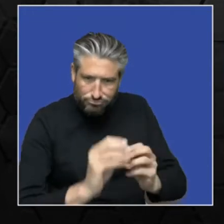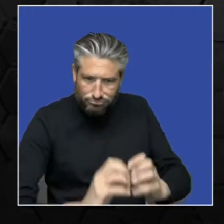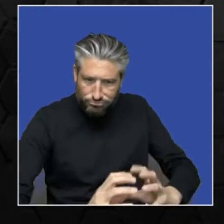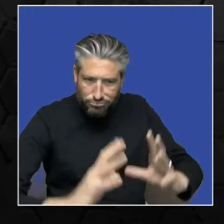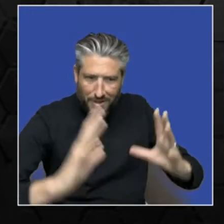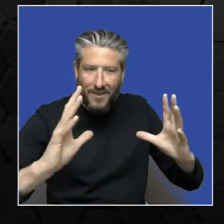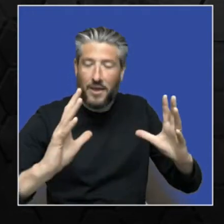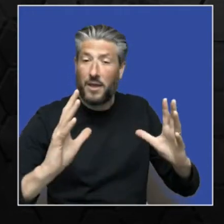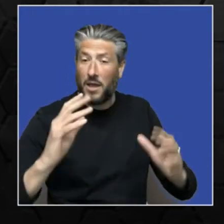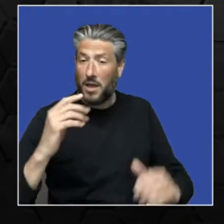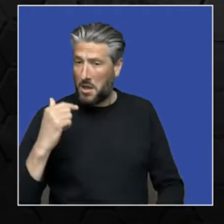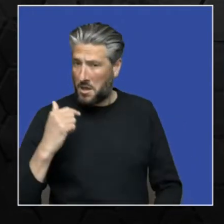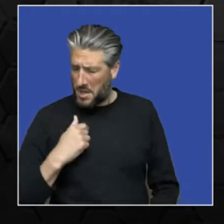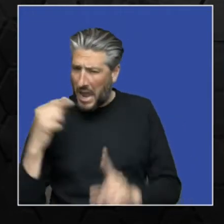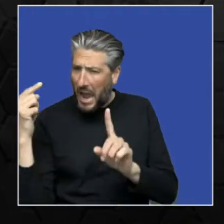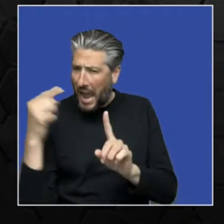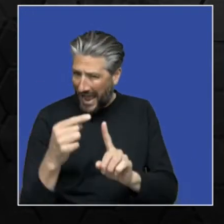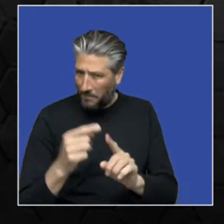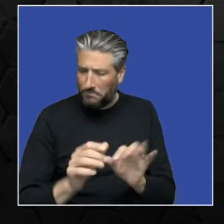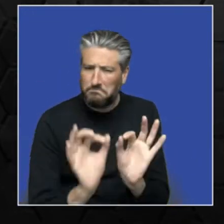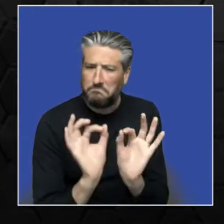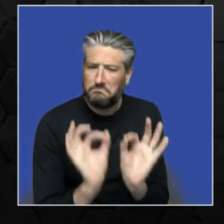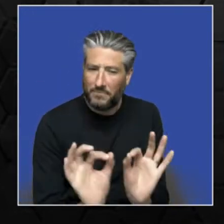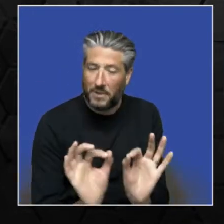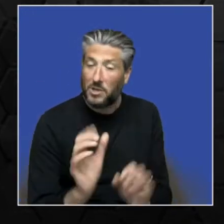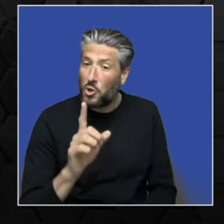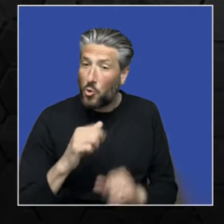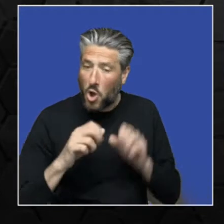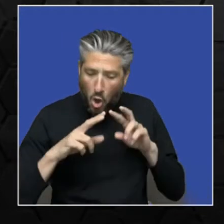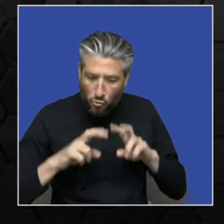research is move towards something, usually.